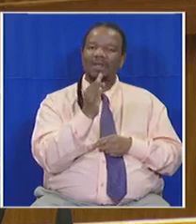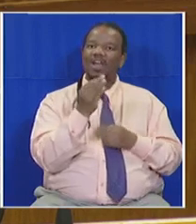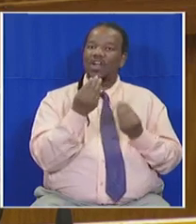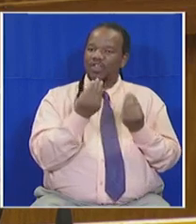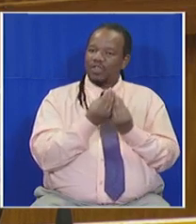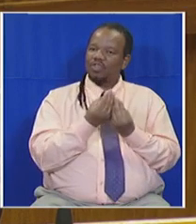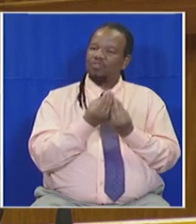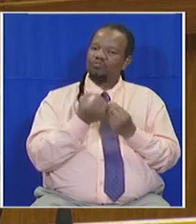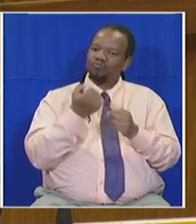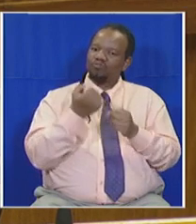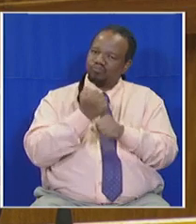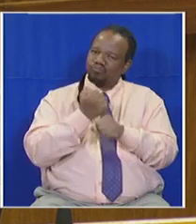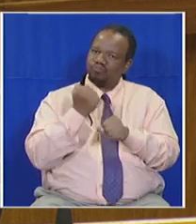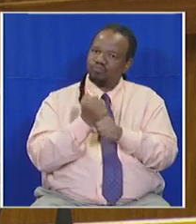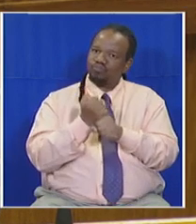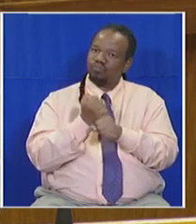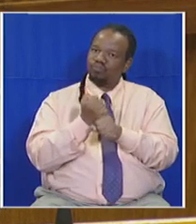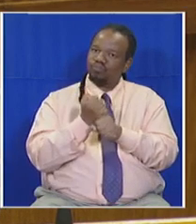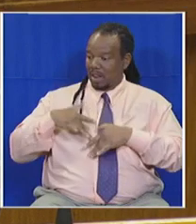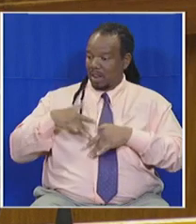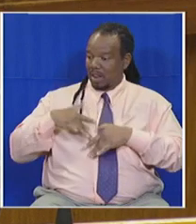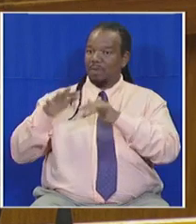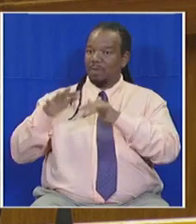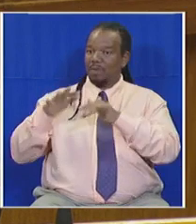made to improve lives of our people